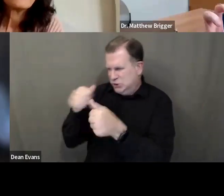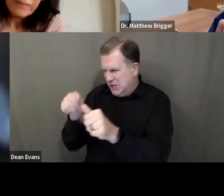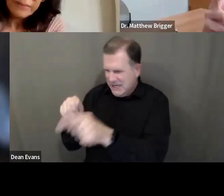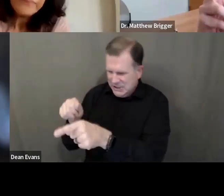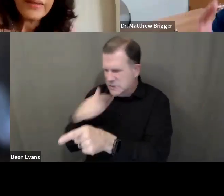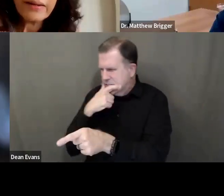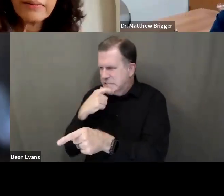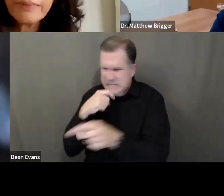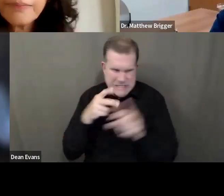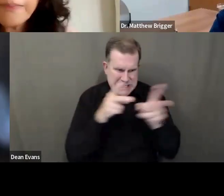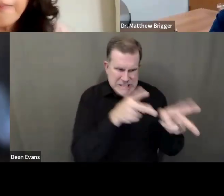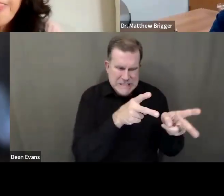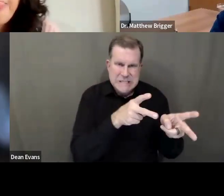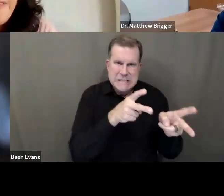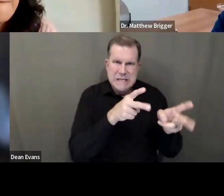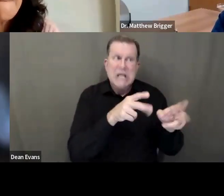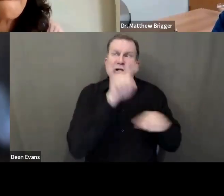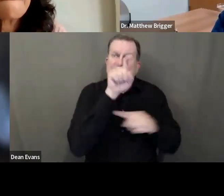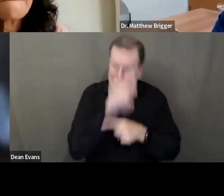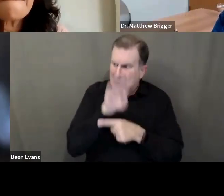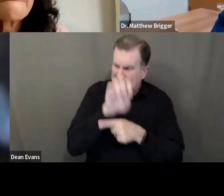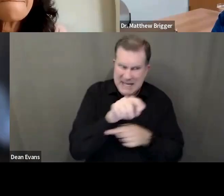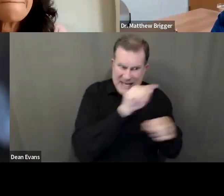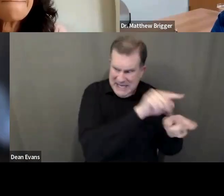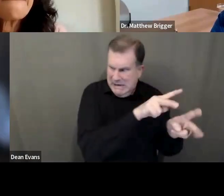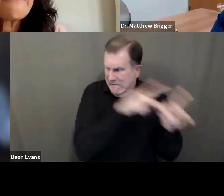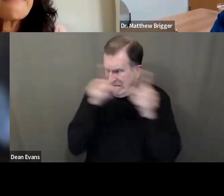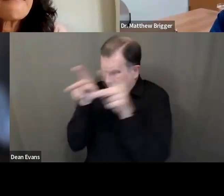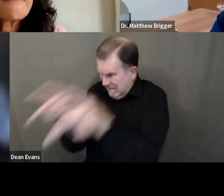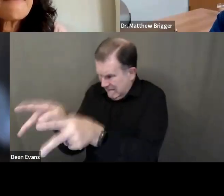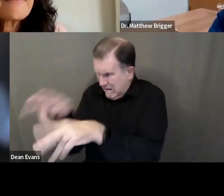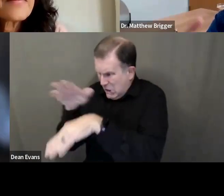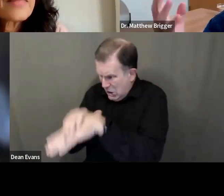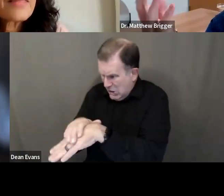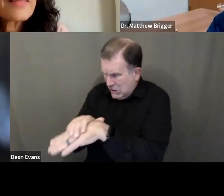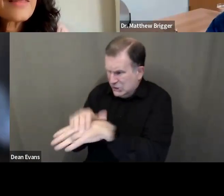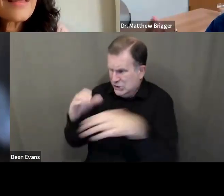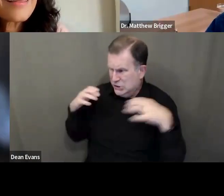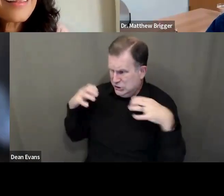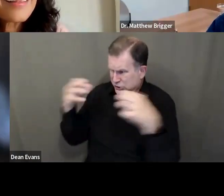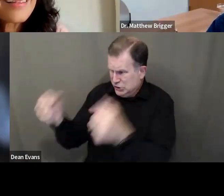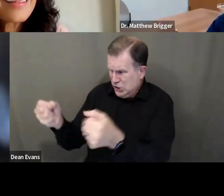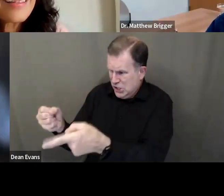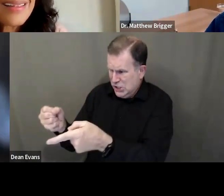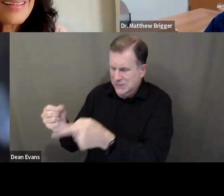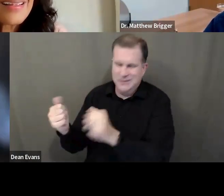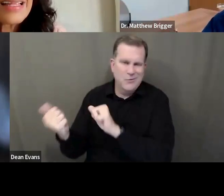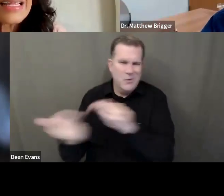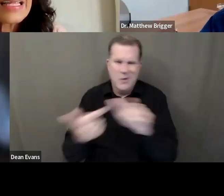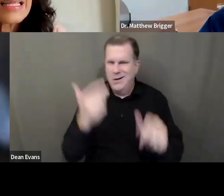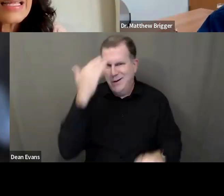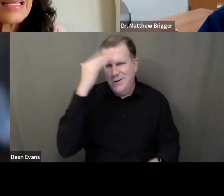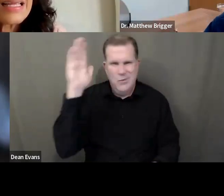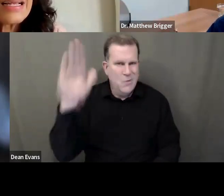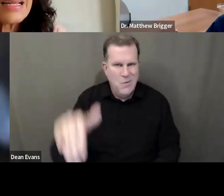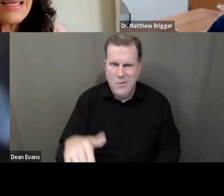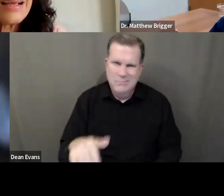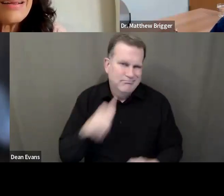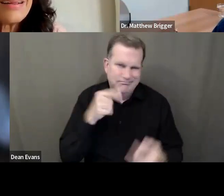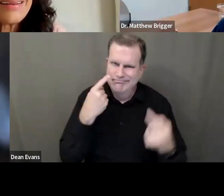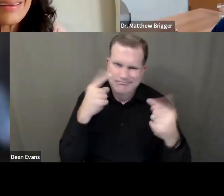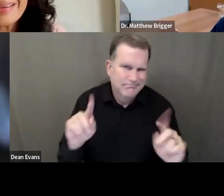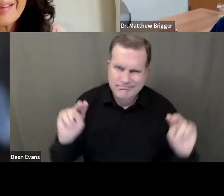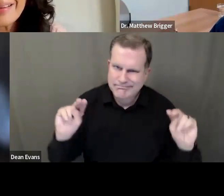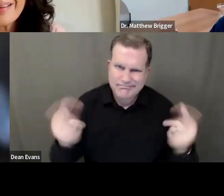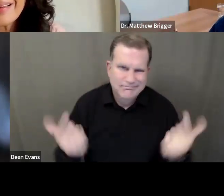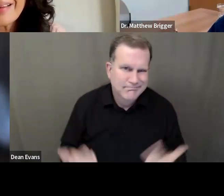be onto children with charge. And I'm quite sure all of us on this call know that that just doesn't work. And